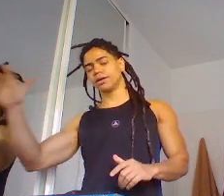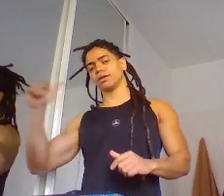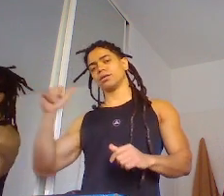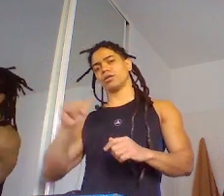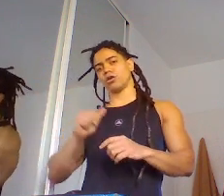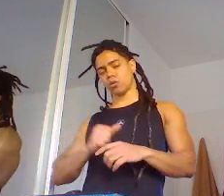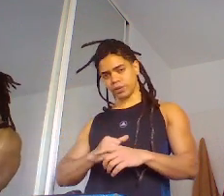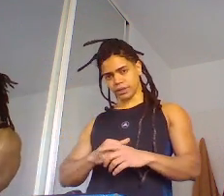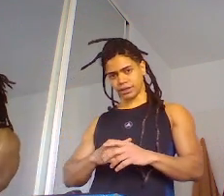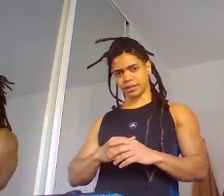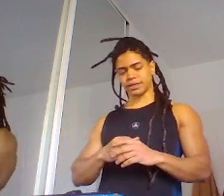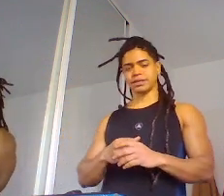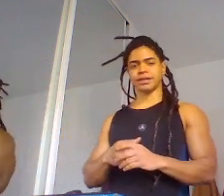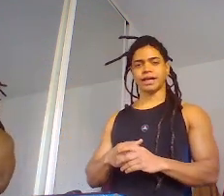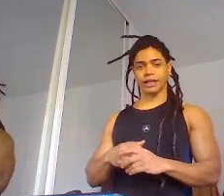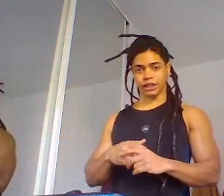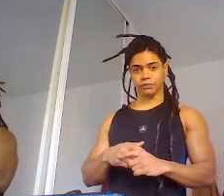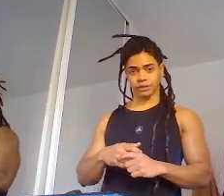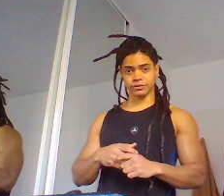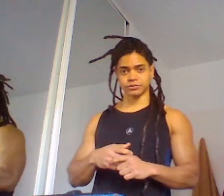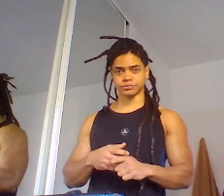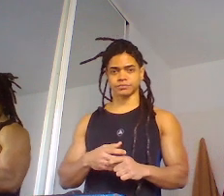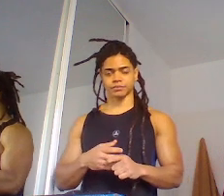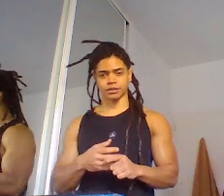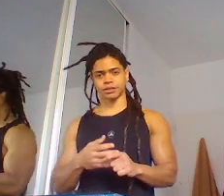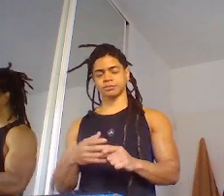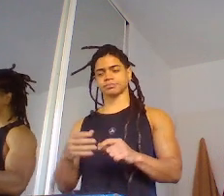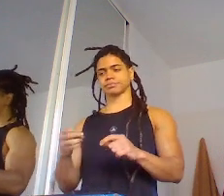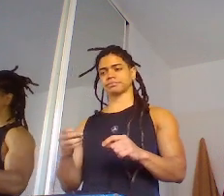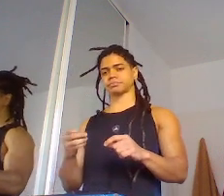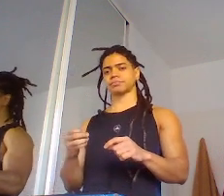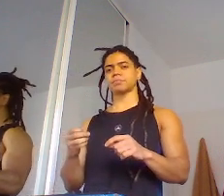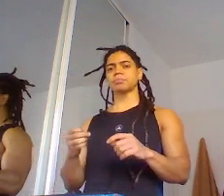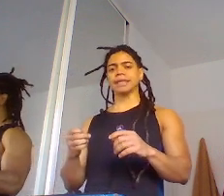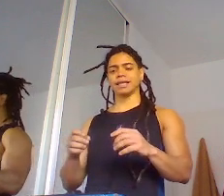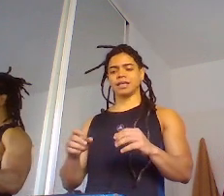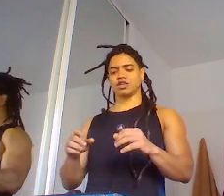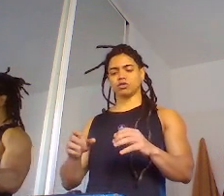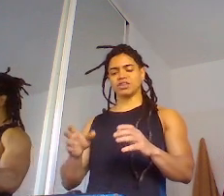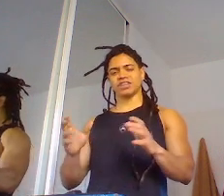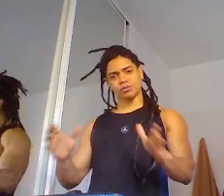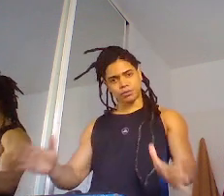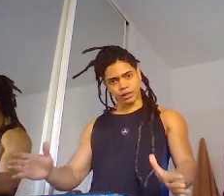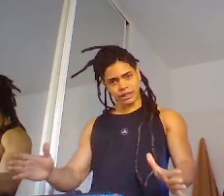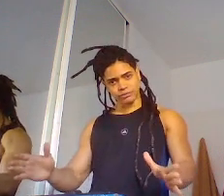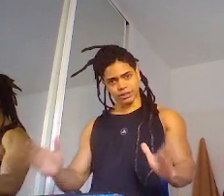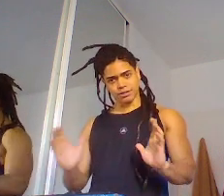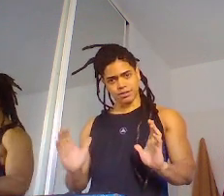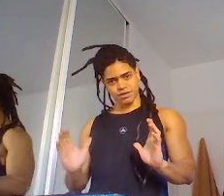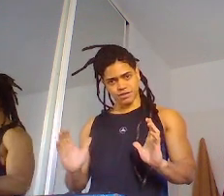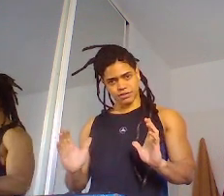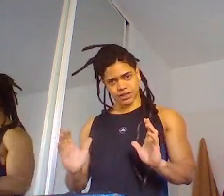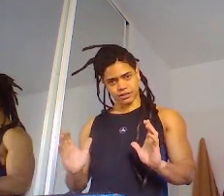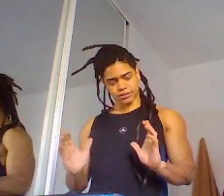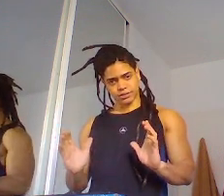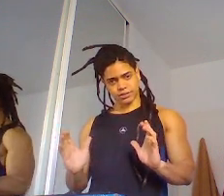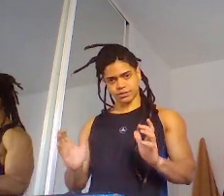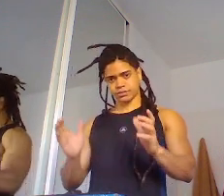other operating activities. Okay. So the second part is the